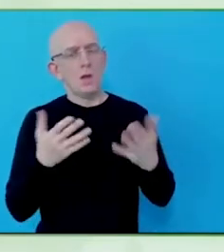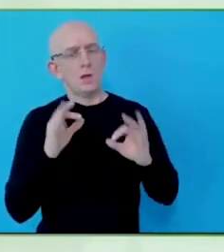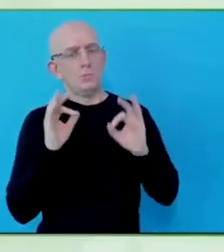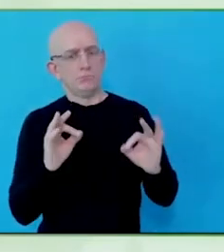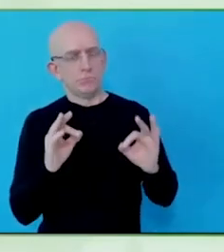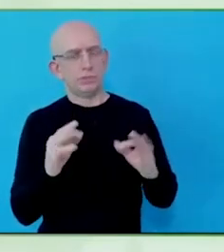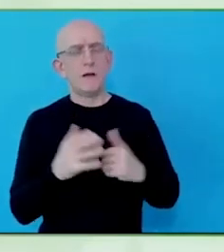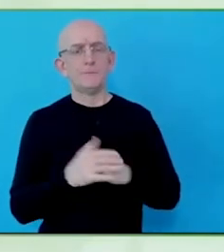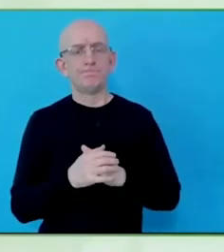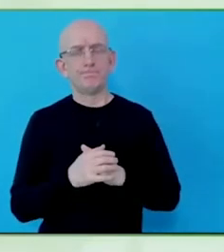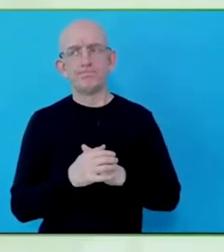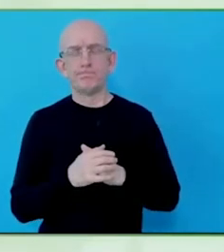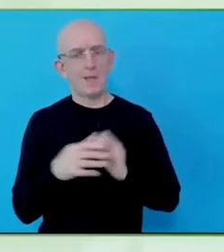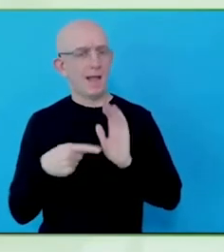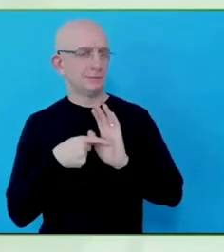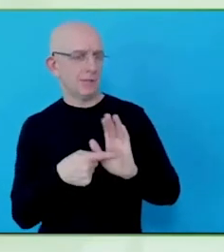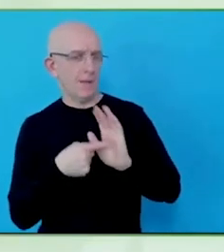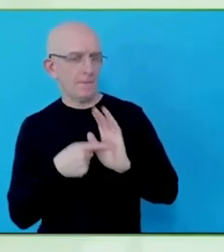a great question.